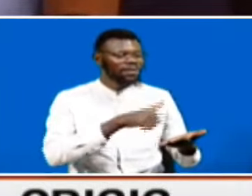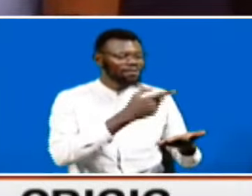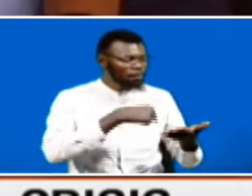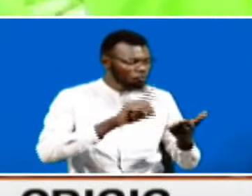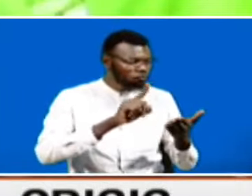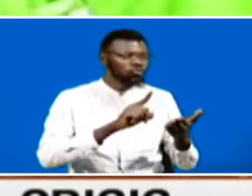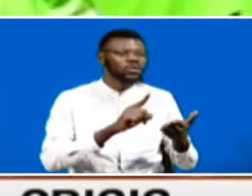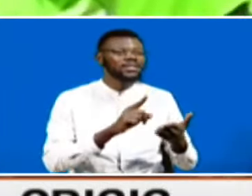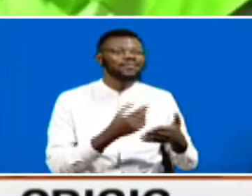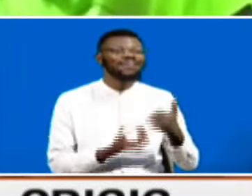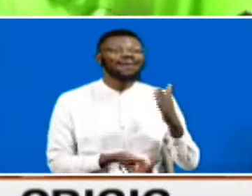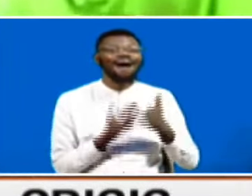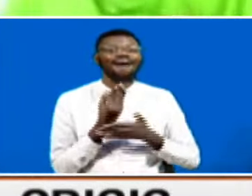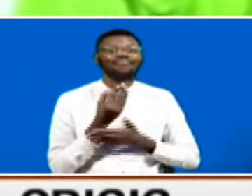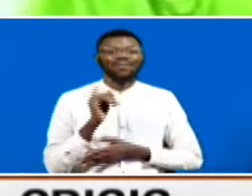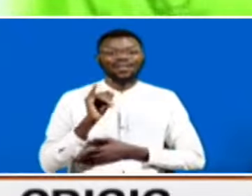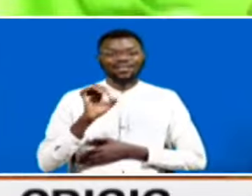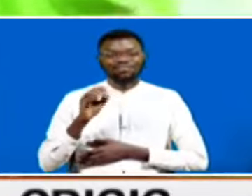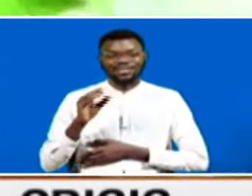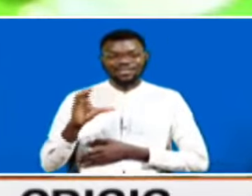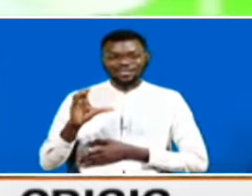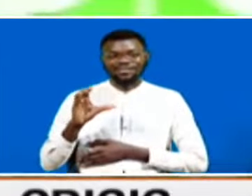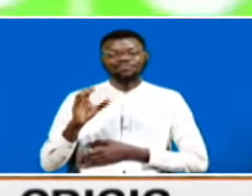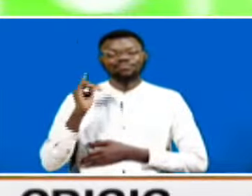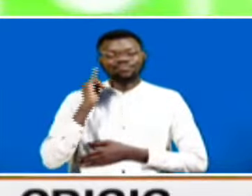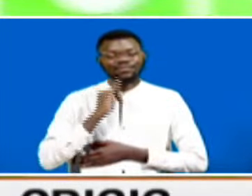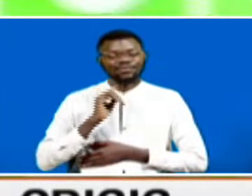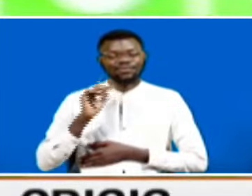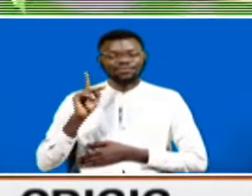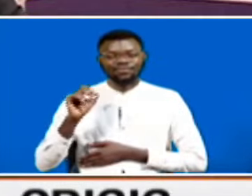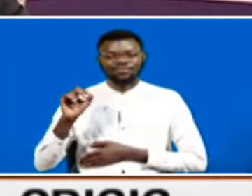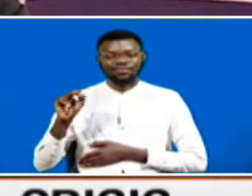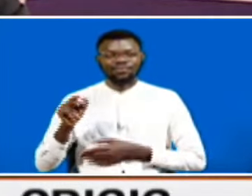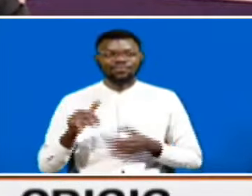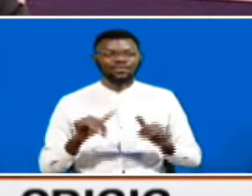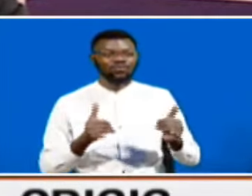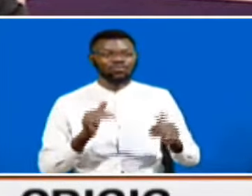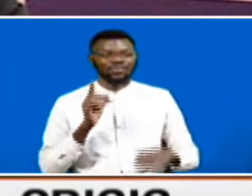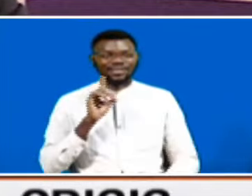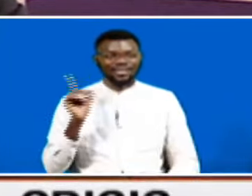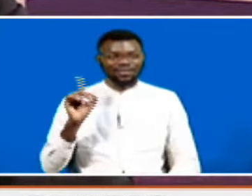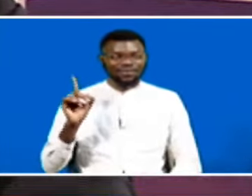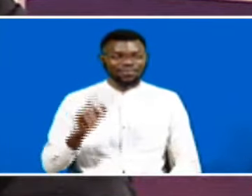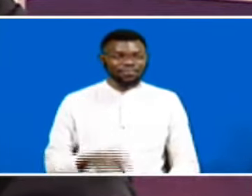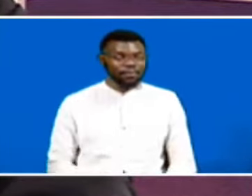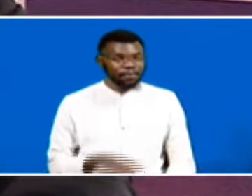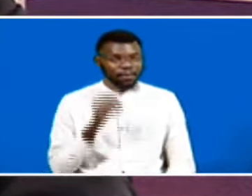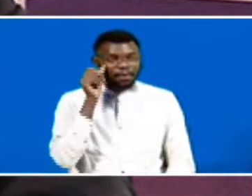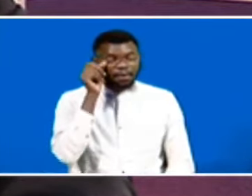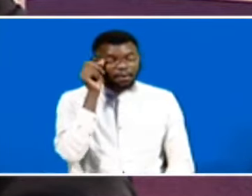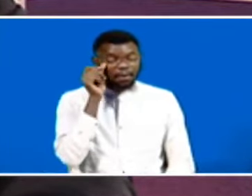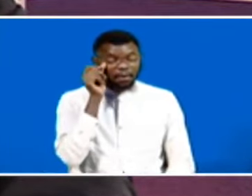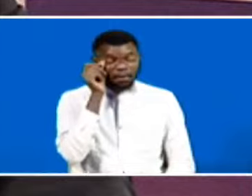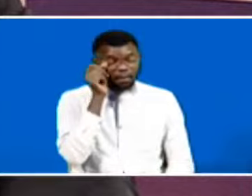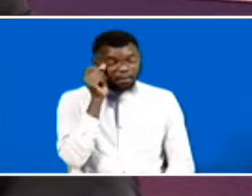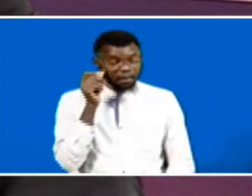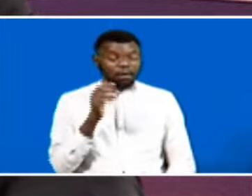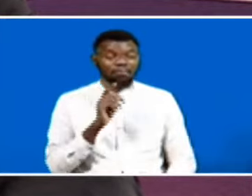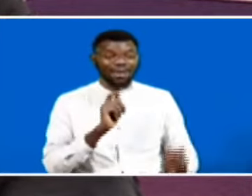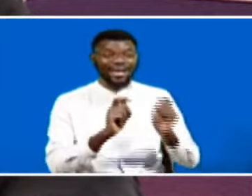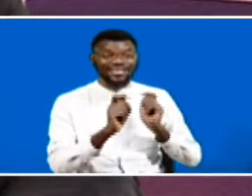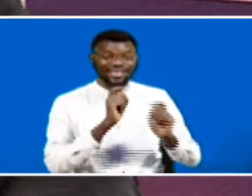IEBC. Emmanuel Toh, KT News, Nairobi. An extended version of that interview with